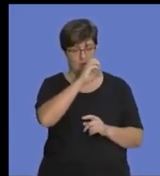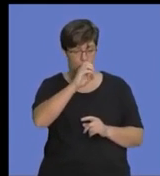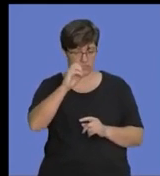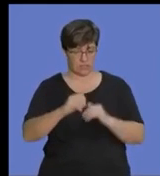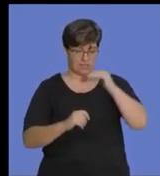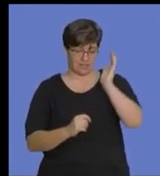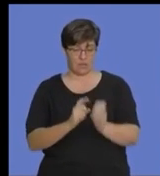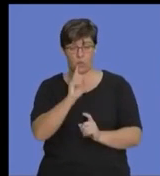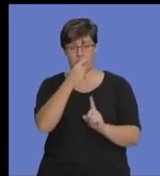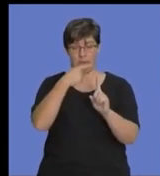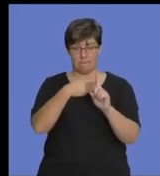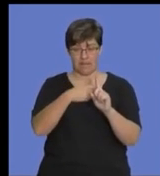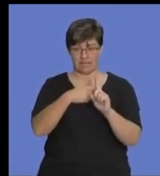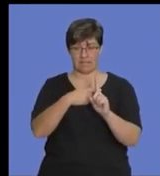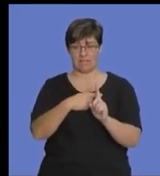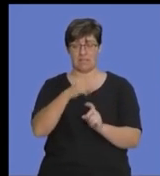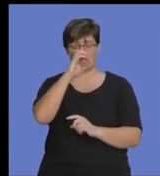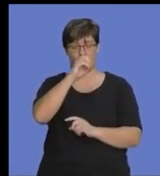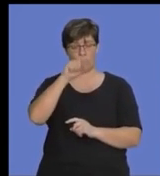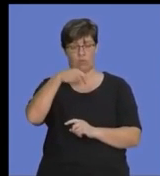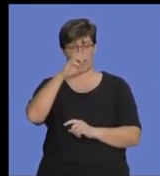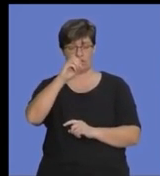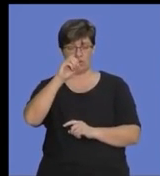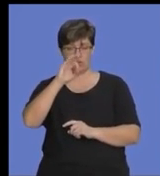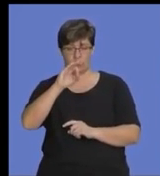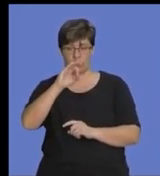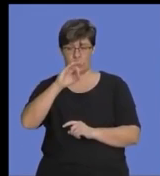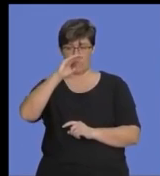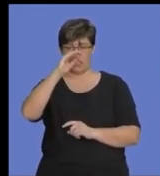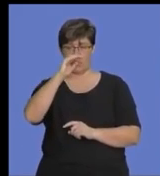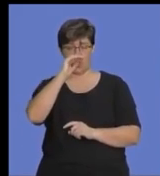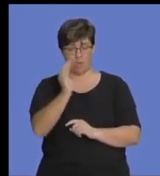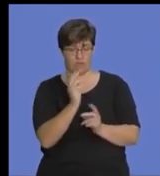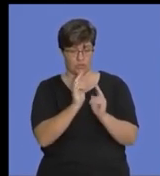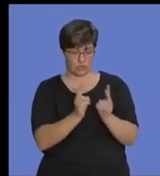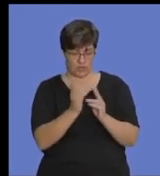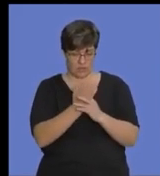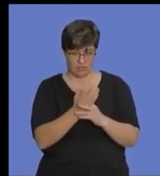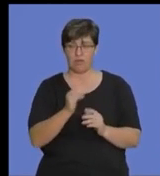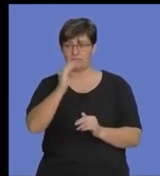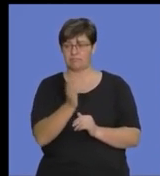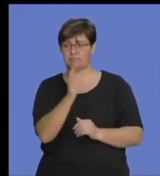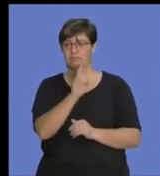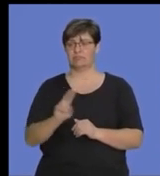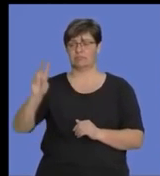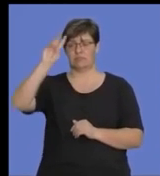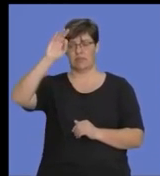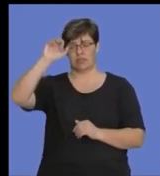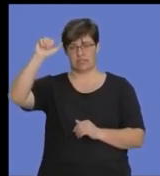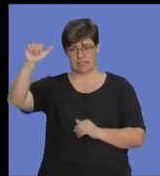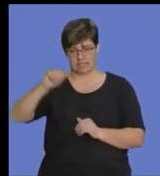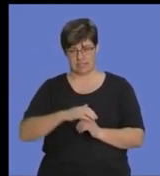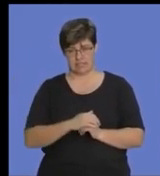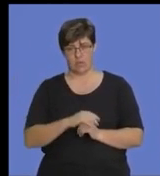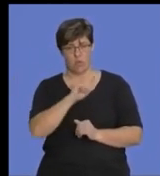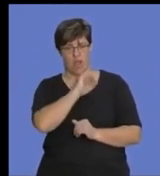0.3/12. So this is for the first 3 years, it was that, right? And then I will add how much,